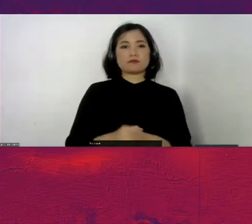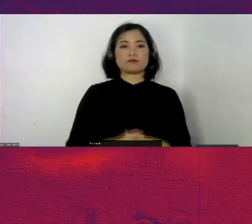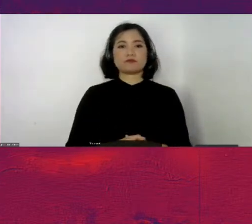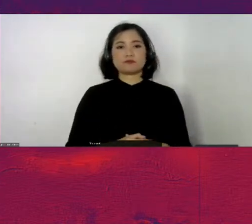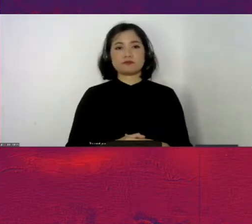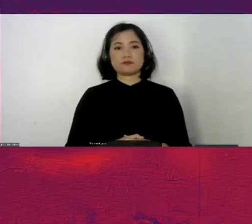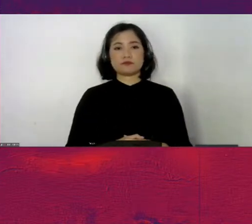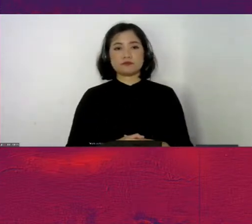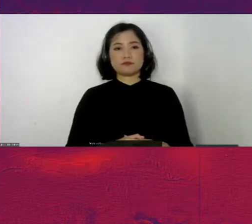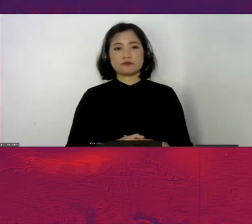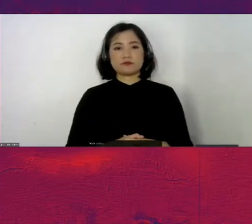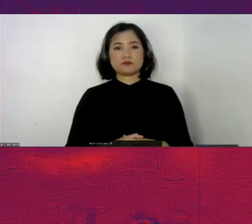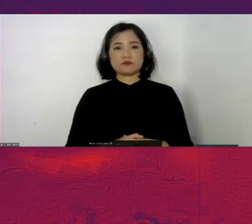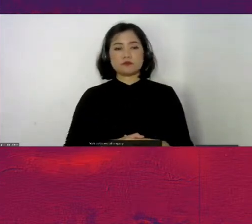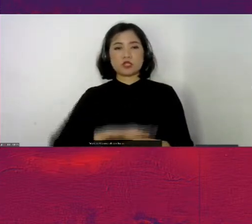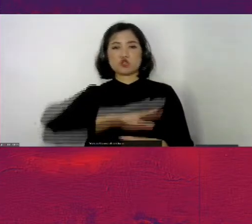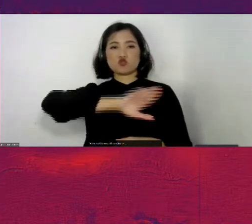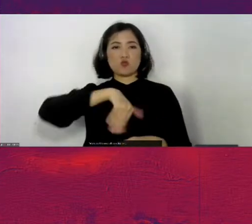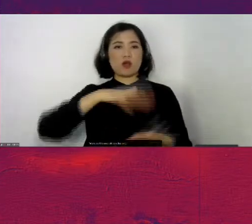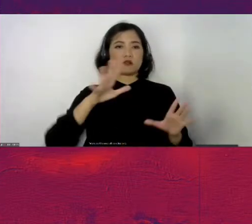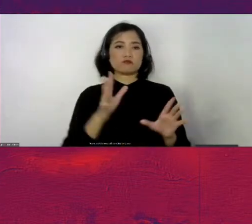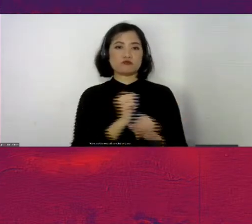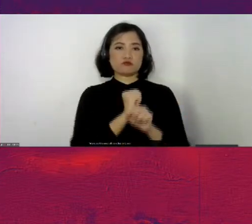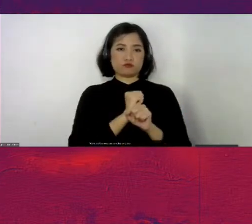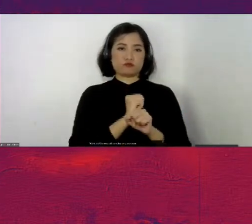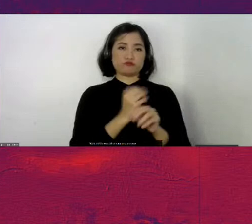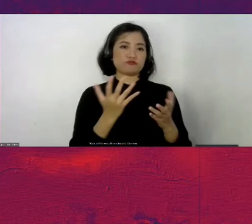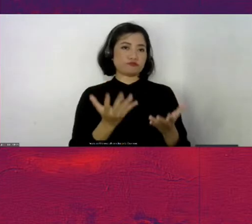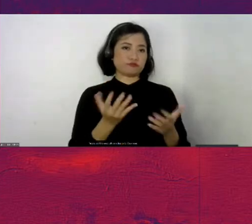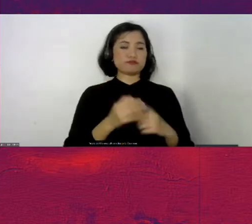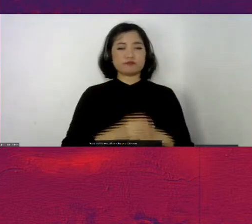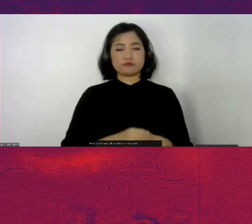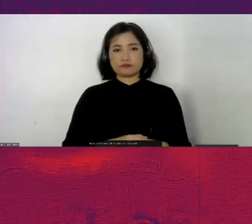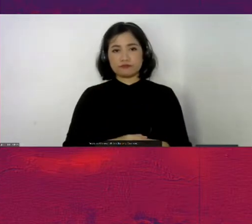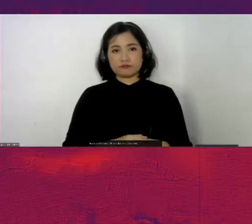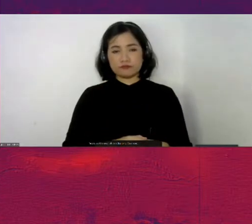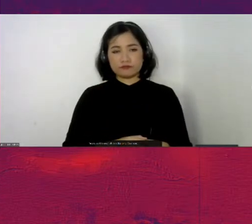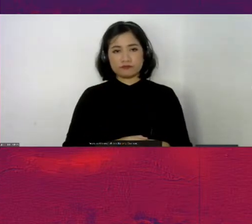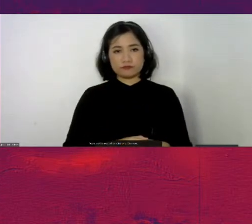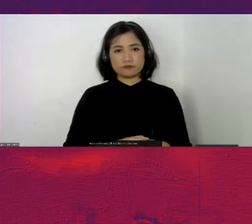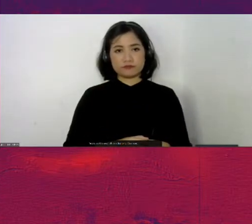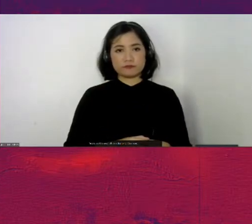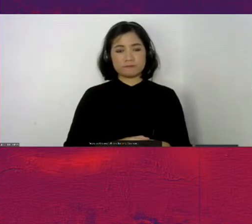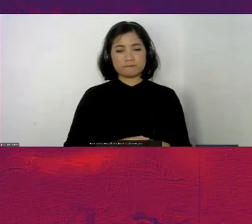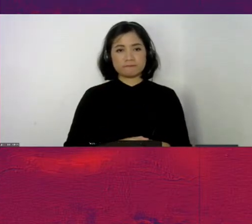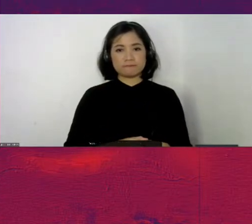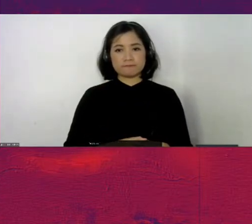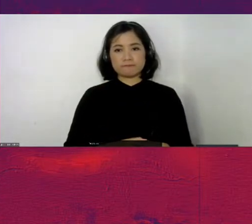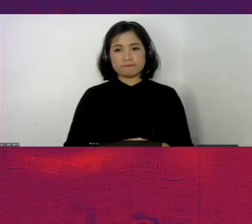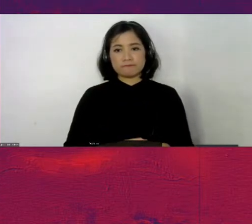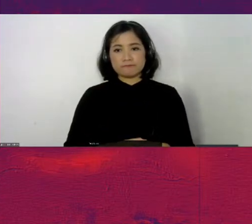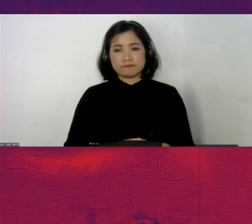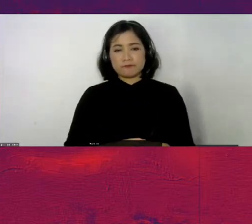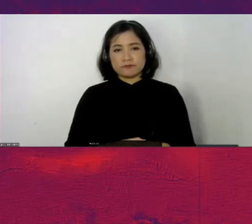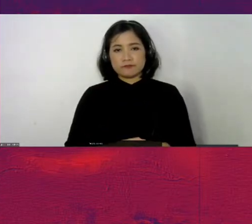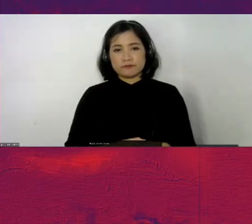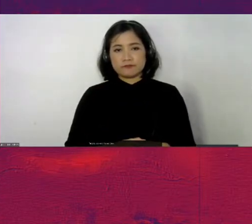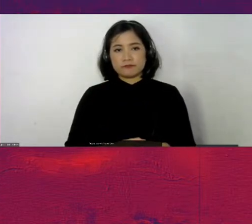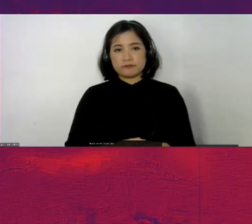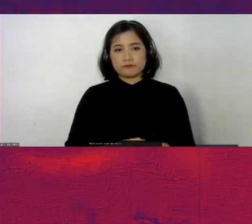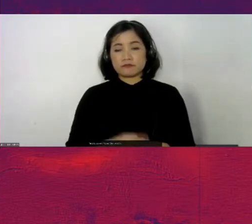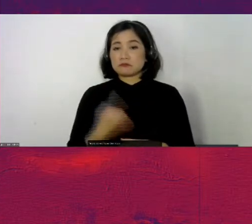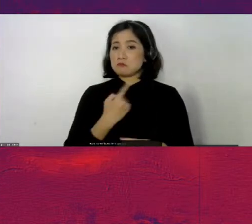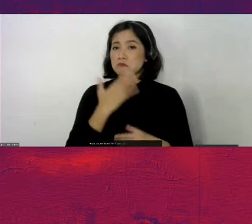Yeah, so the overall conclusions are, next. Yeah, so we have the hope and